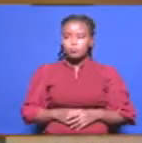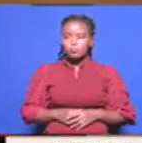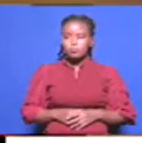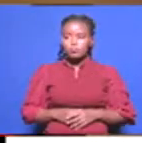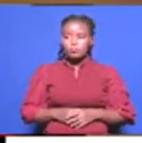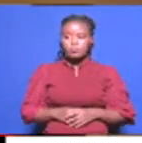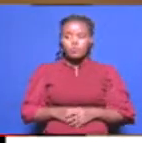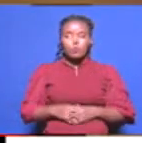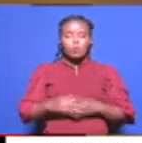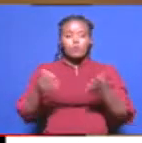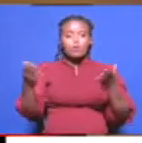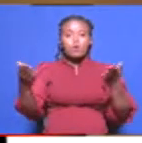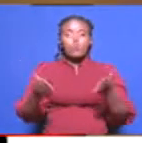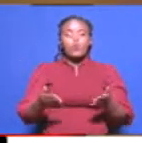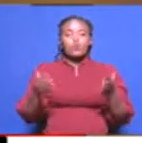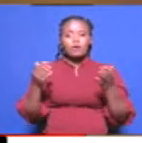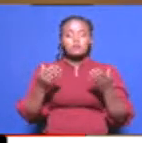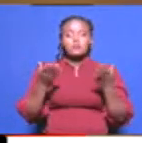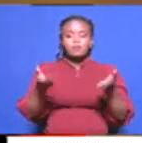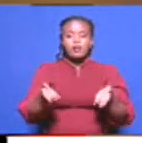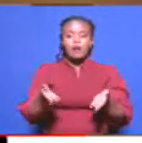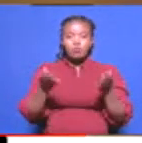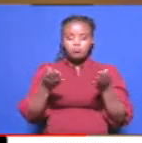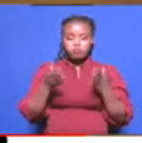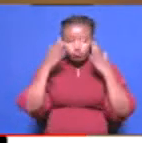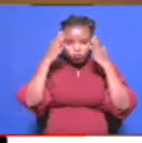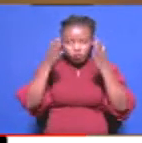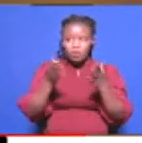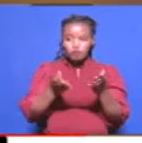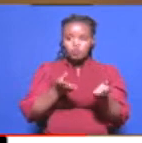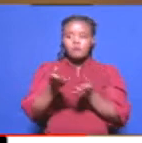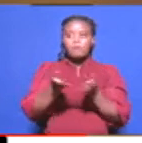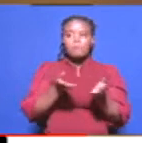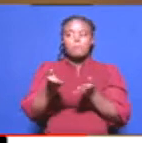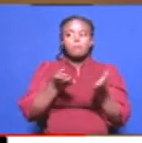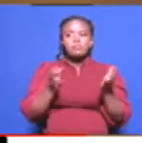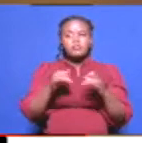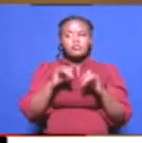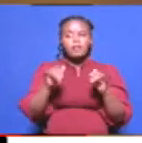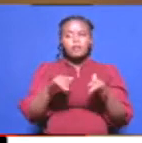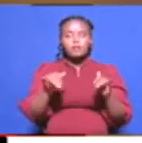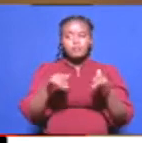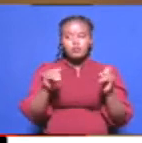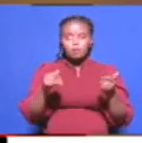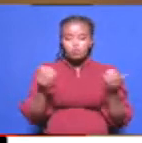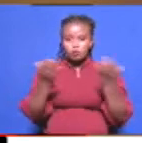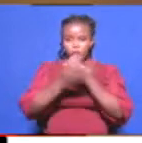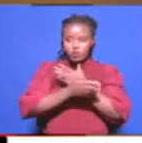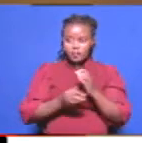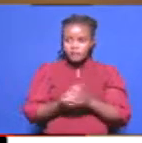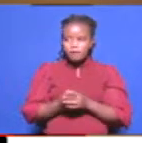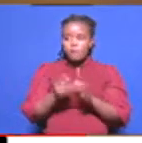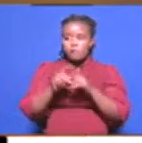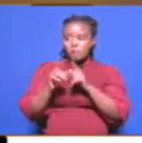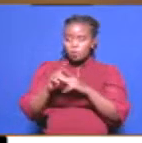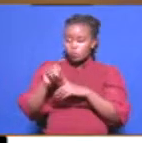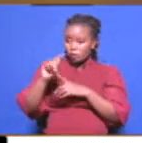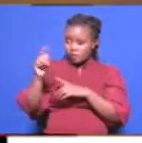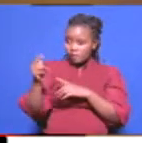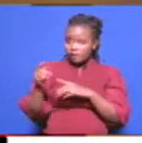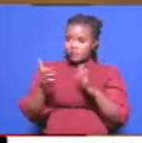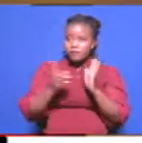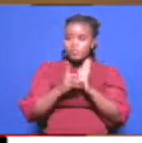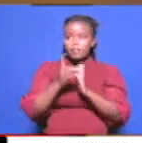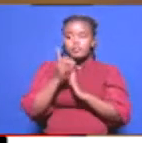Welcome back. We now take a look at the world, or rather the business of the news business tonight. And Kenya is developing a labor